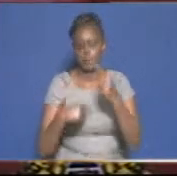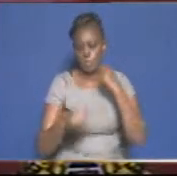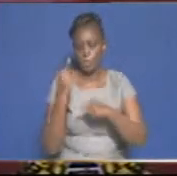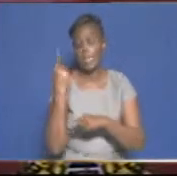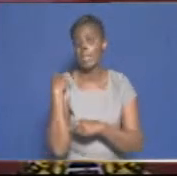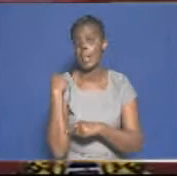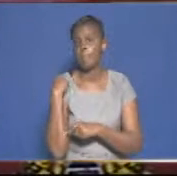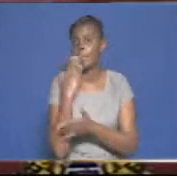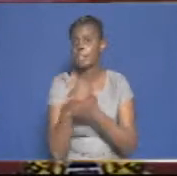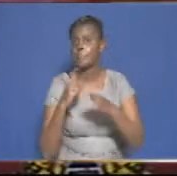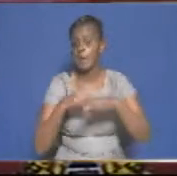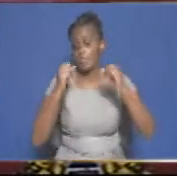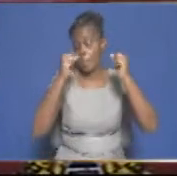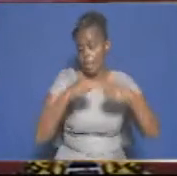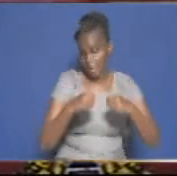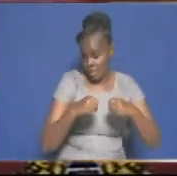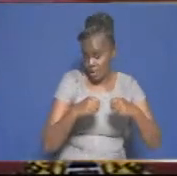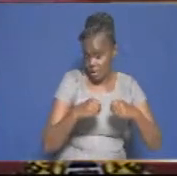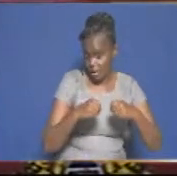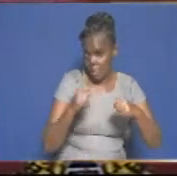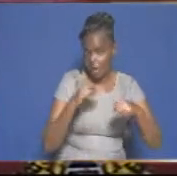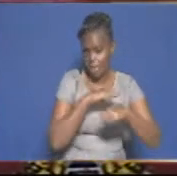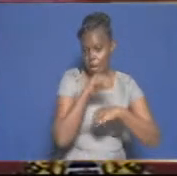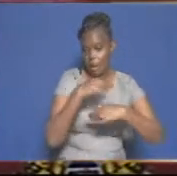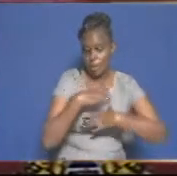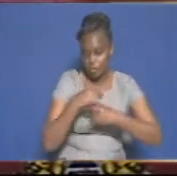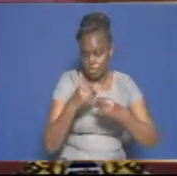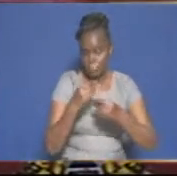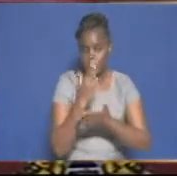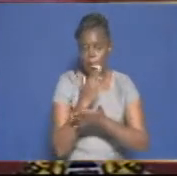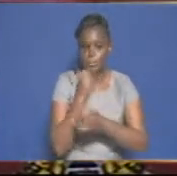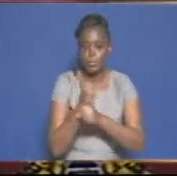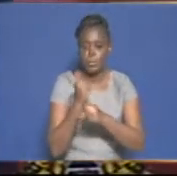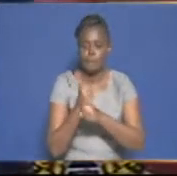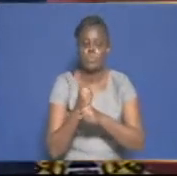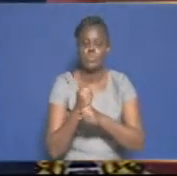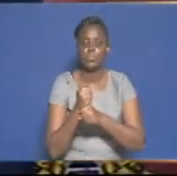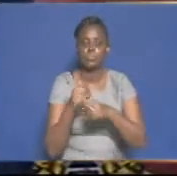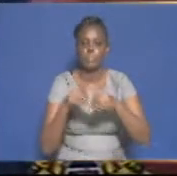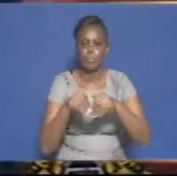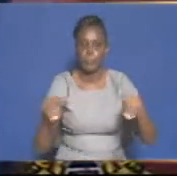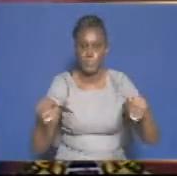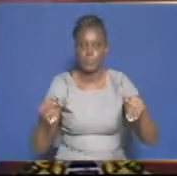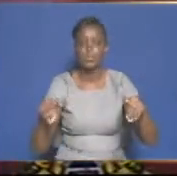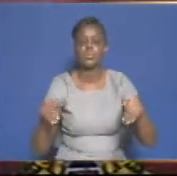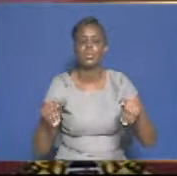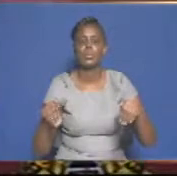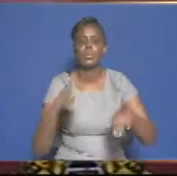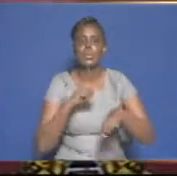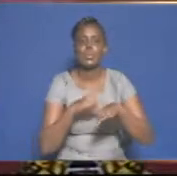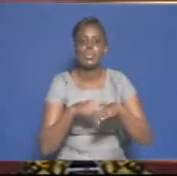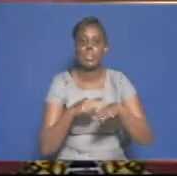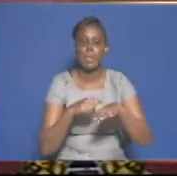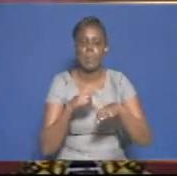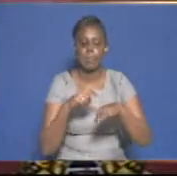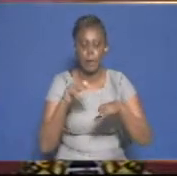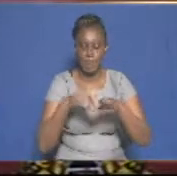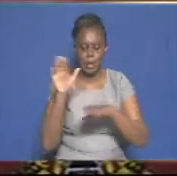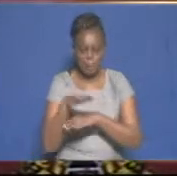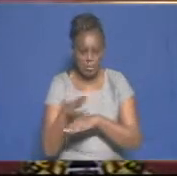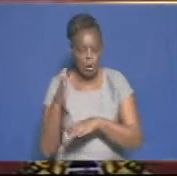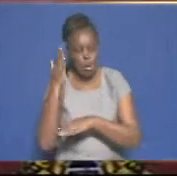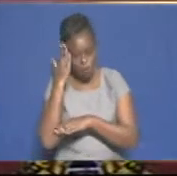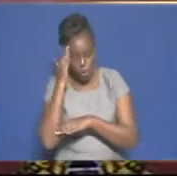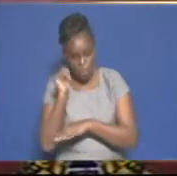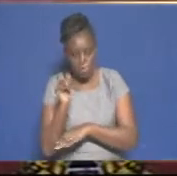At times we agree, this is of national interest, let us do a bipartisan. So by the time I'm coming to the chamber, I knew